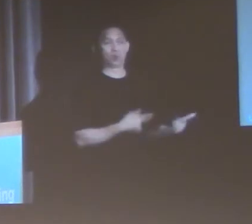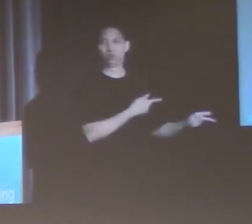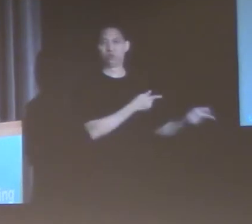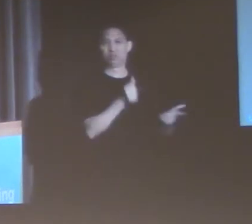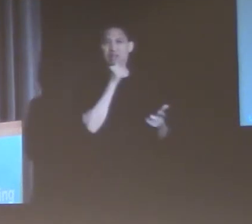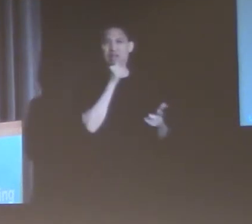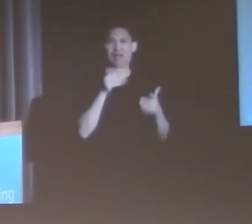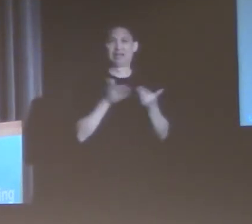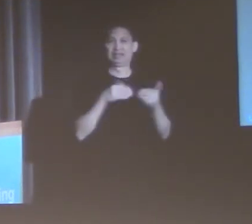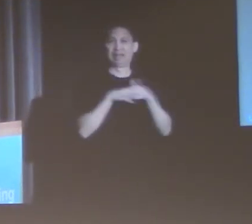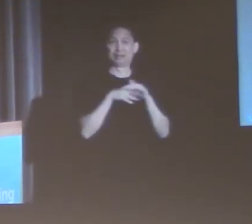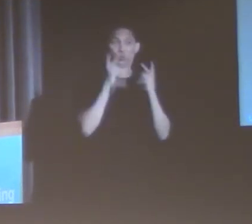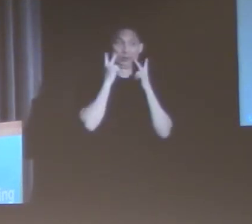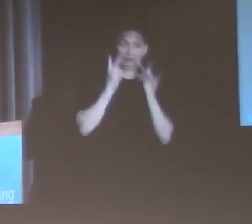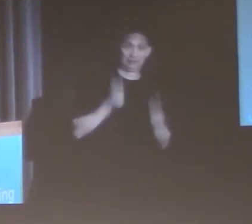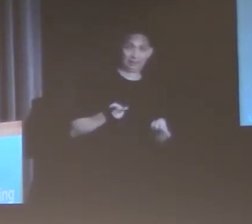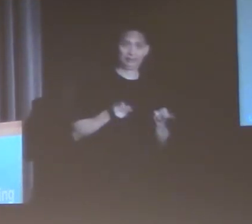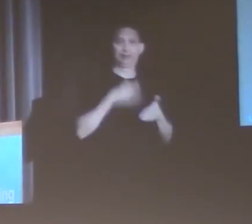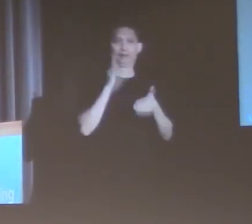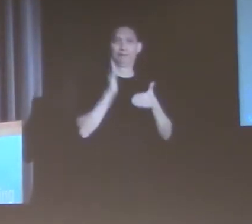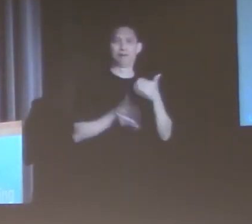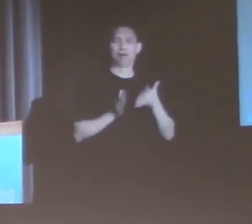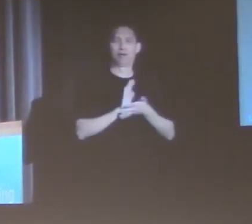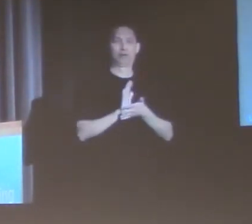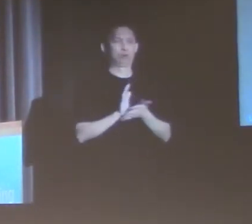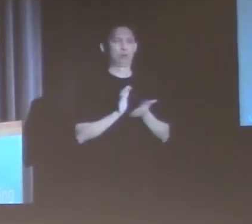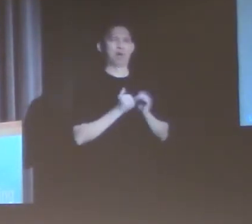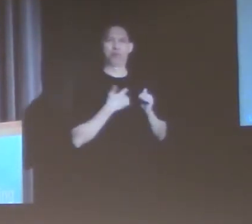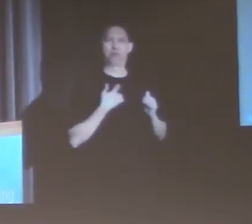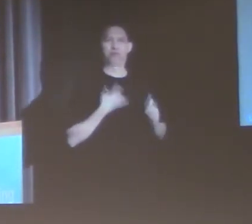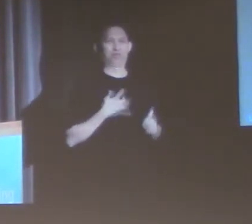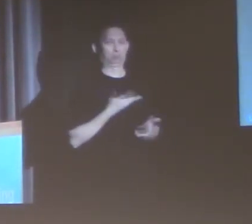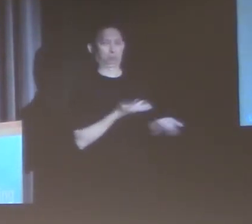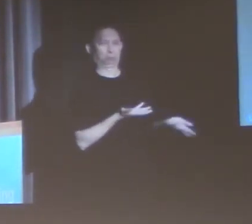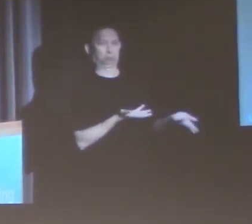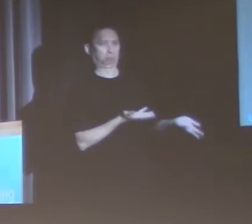Like, how you're thinking about those people, not just as